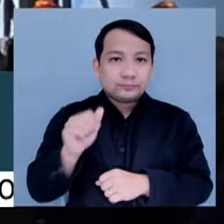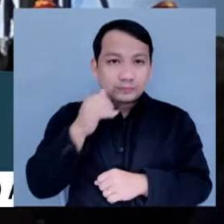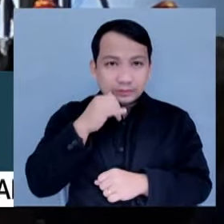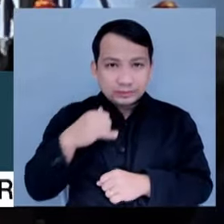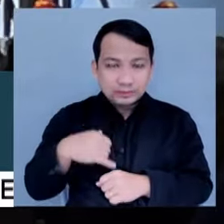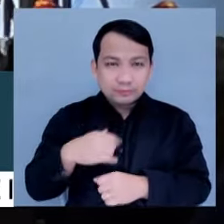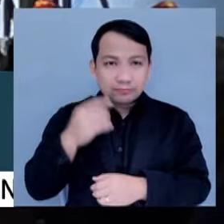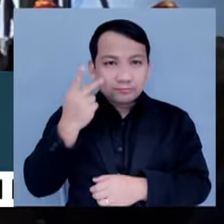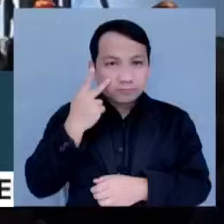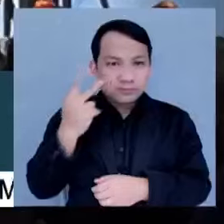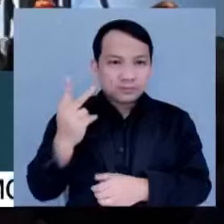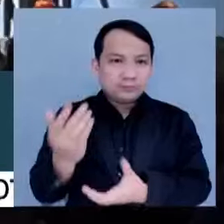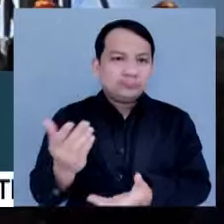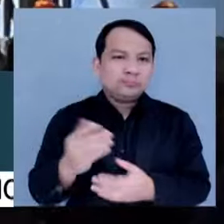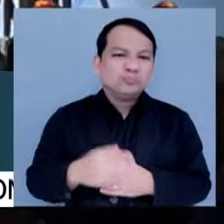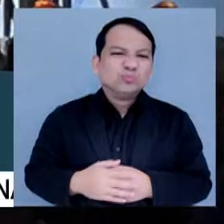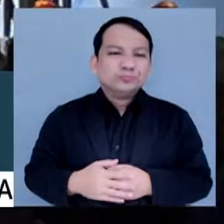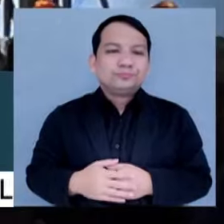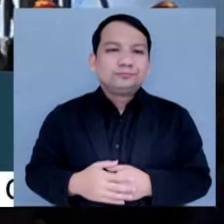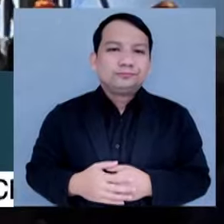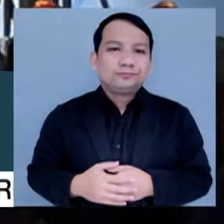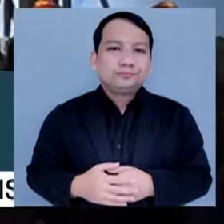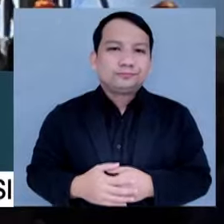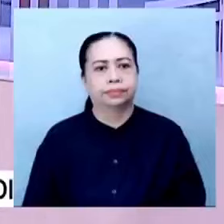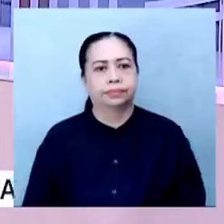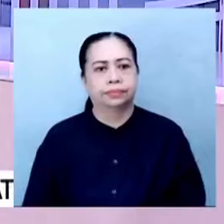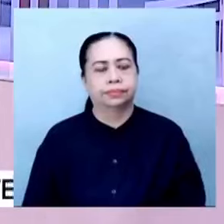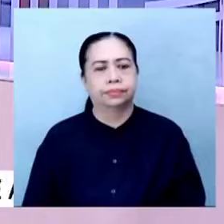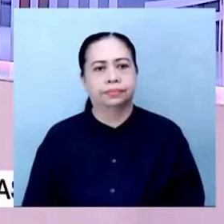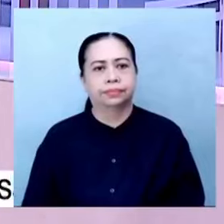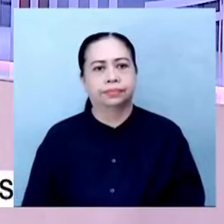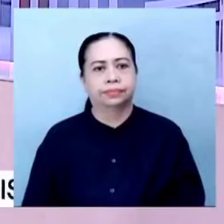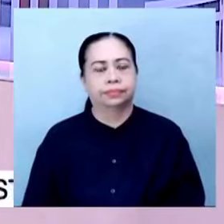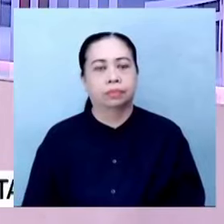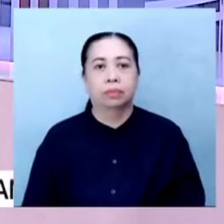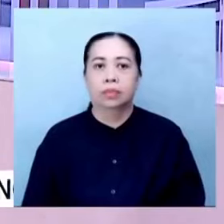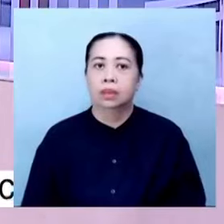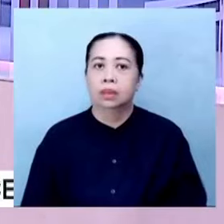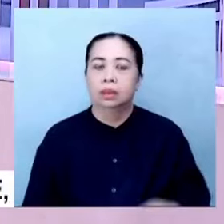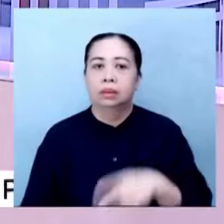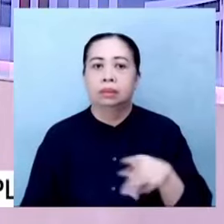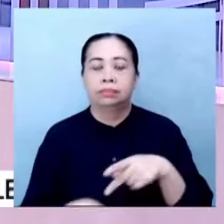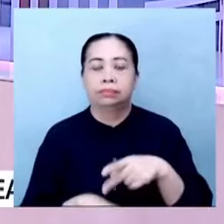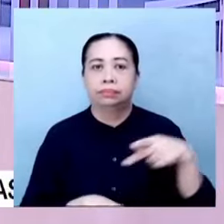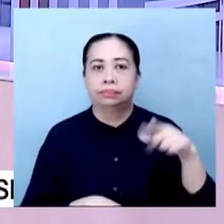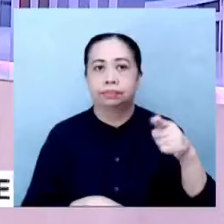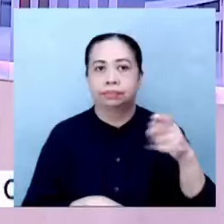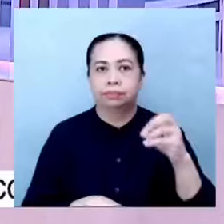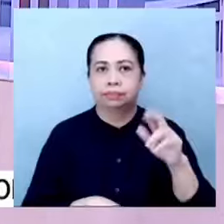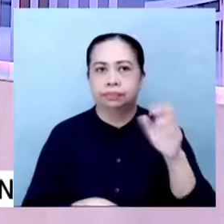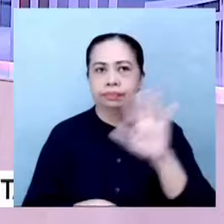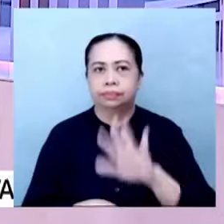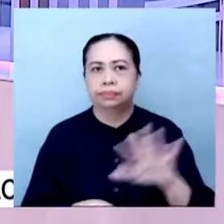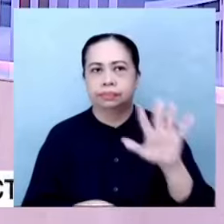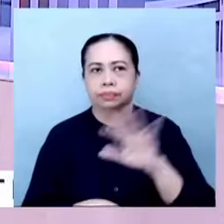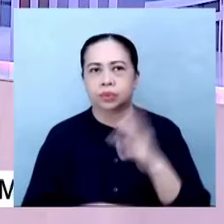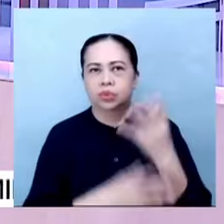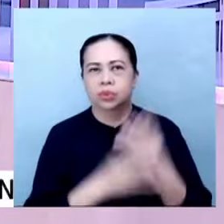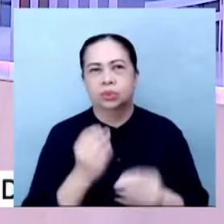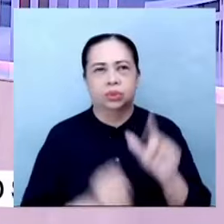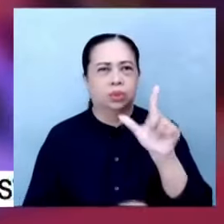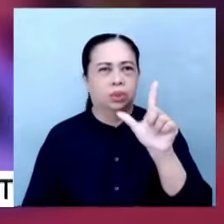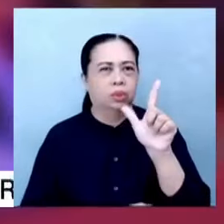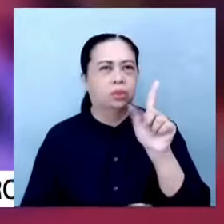Carmina. Thanks a lot, Jervis Manahan there joining us on the line. The Philippine gaming regulator estimates a loss of at least 21